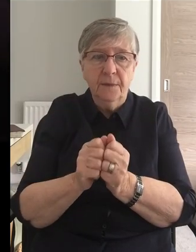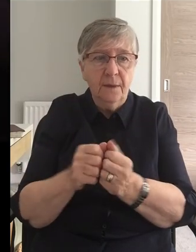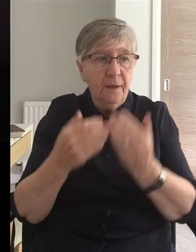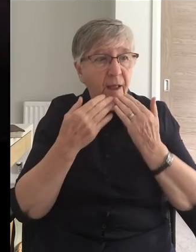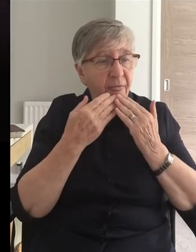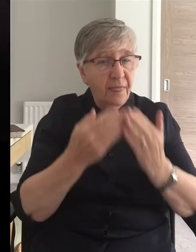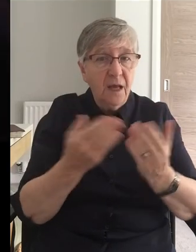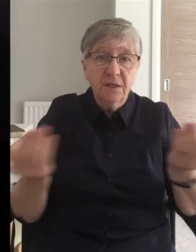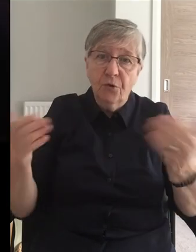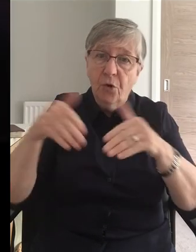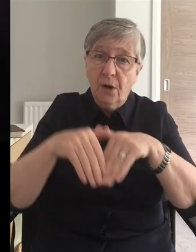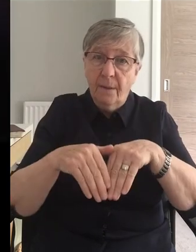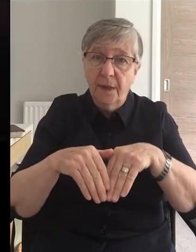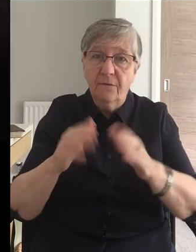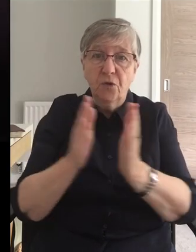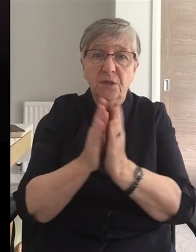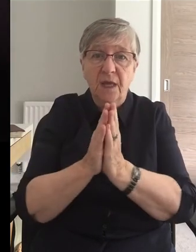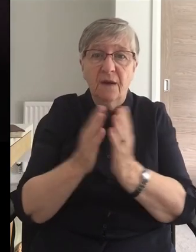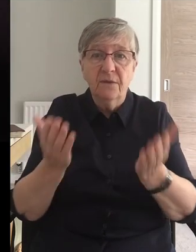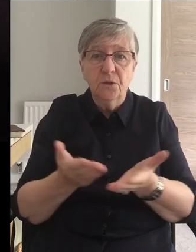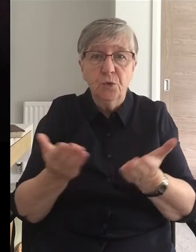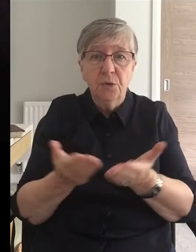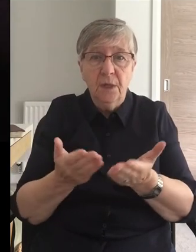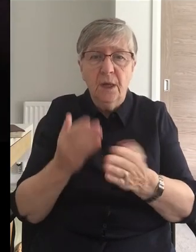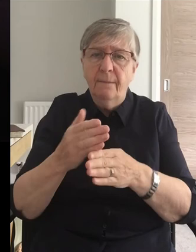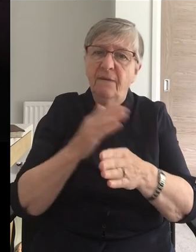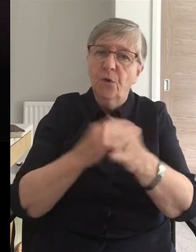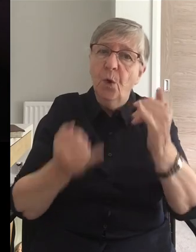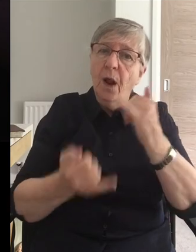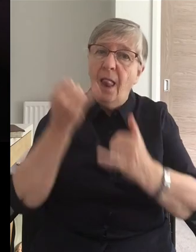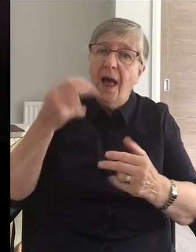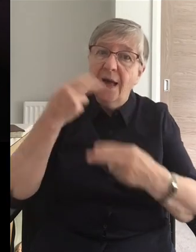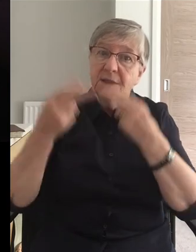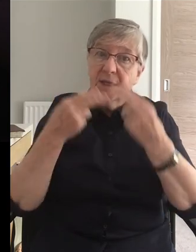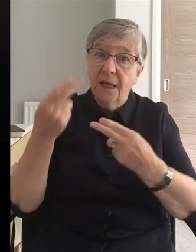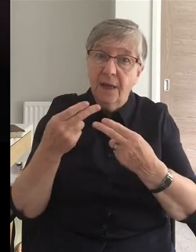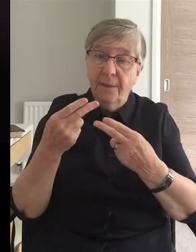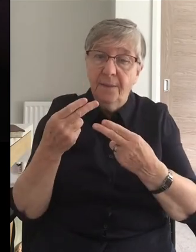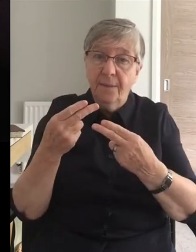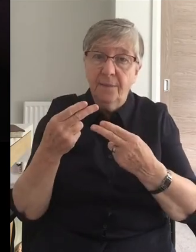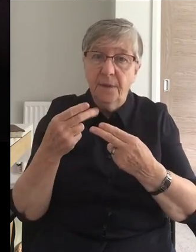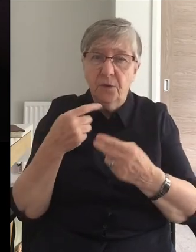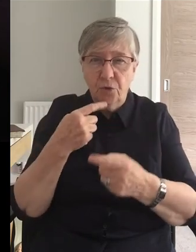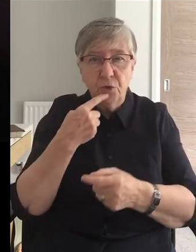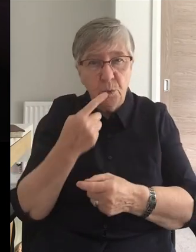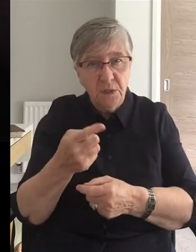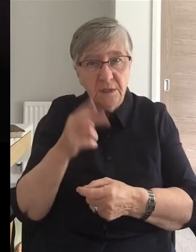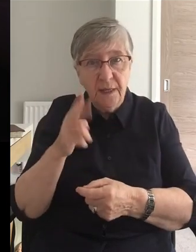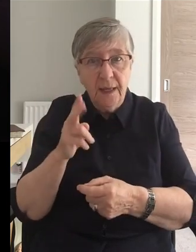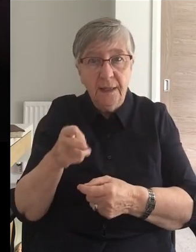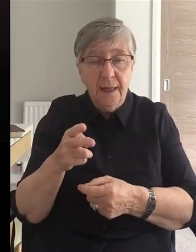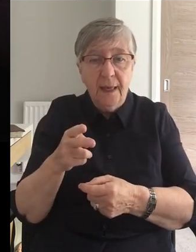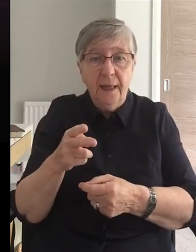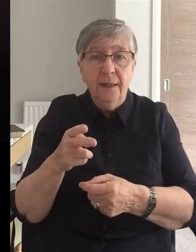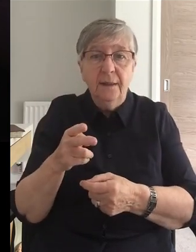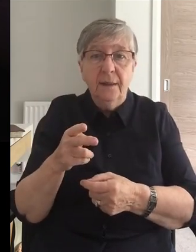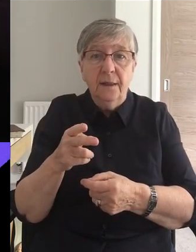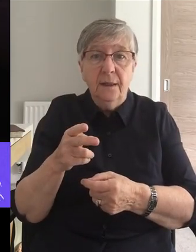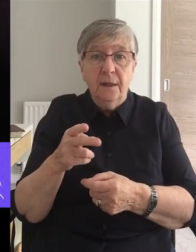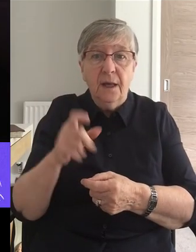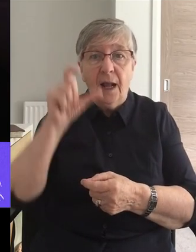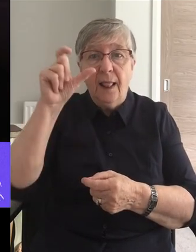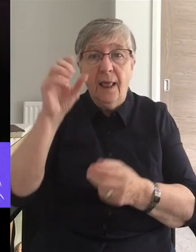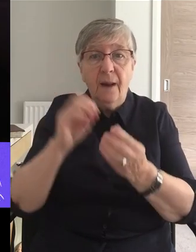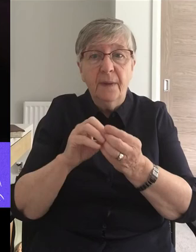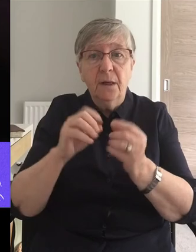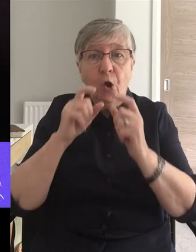thanks for joining with us for our service. Before we sing our closing praise, just to underline, as I was mentioning in the sermon, that there's a